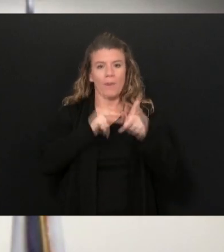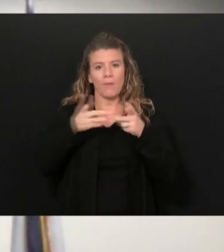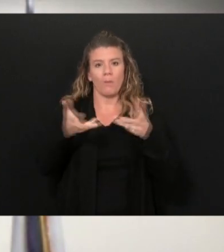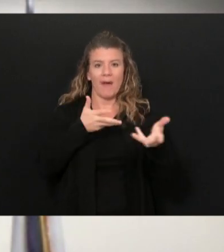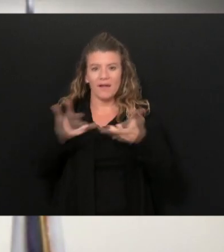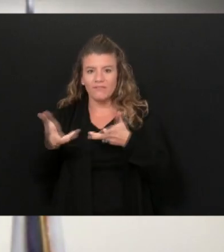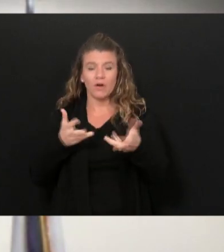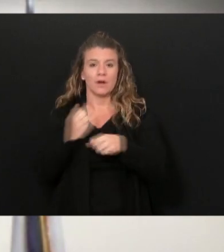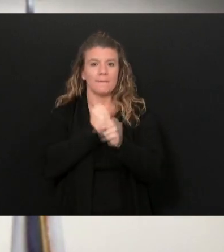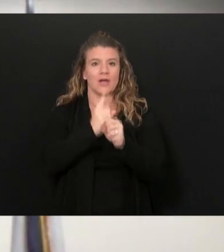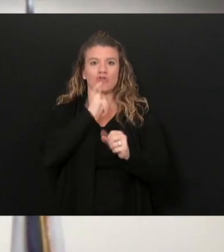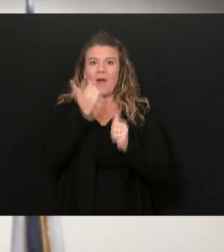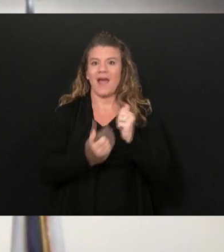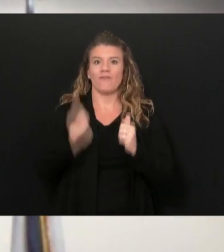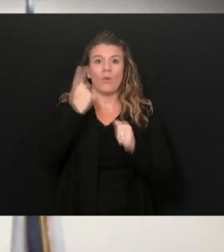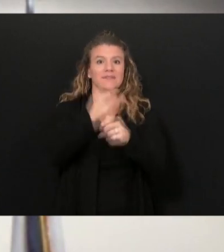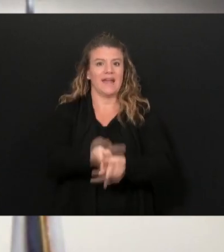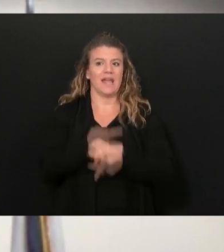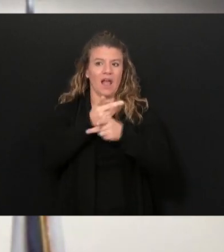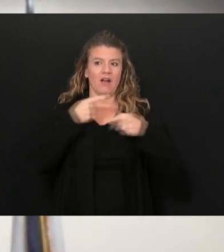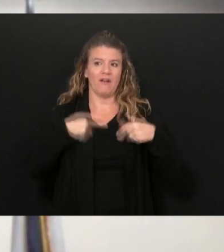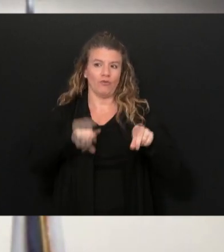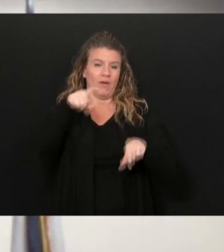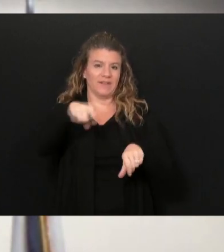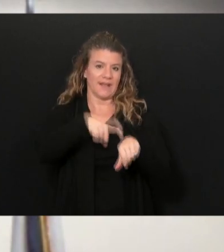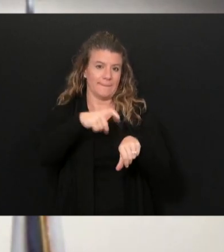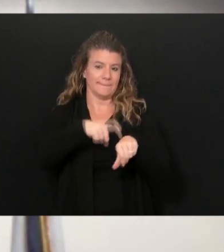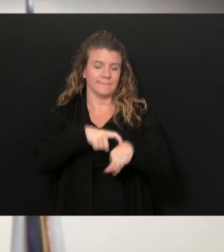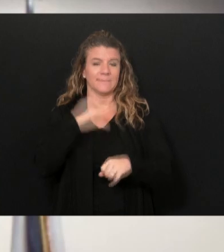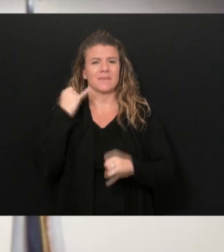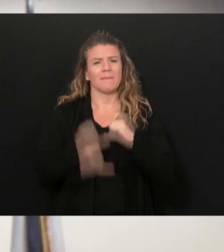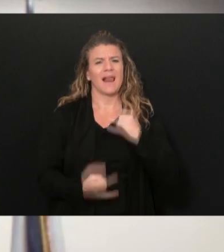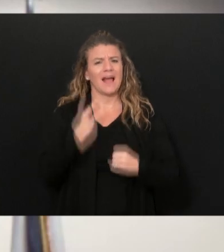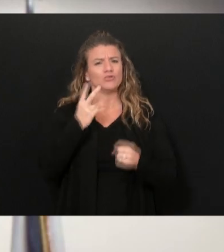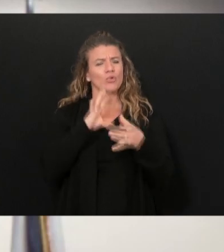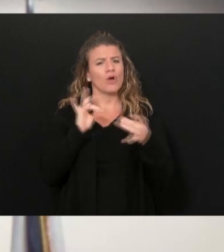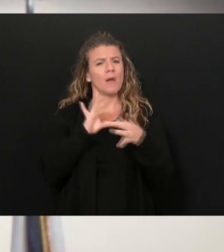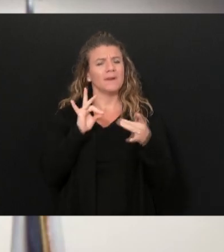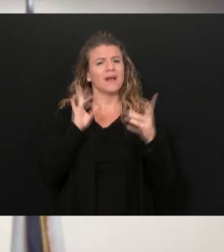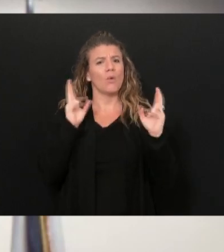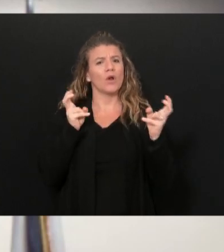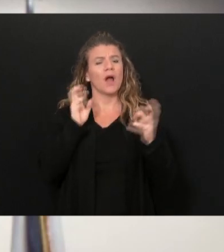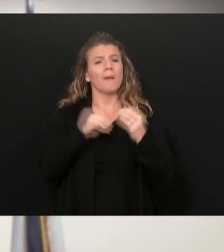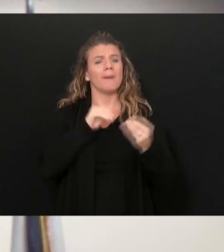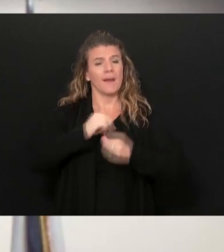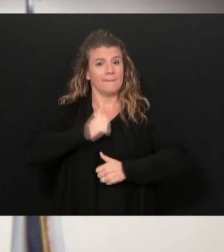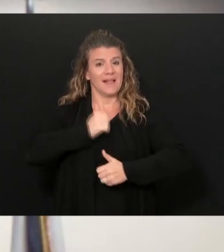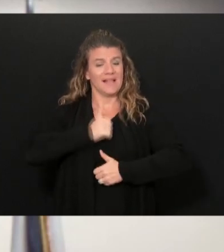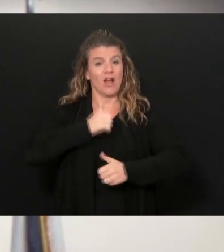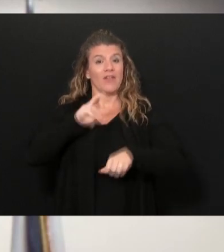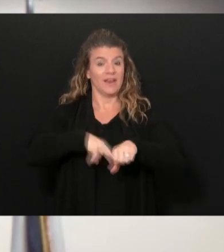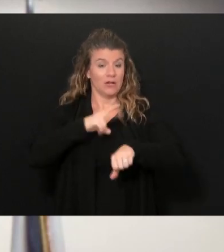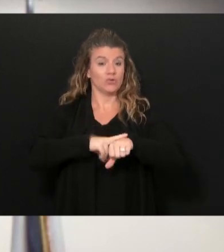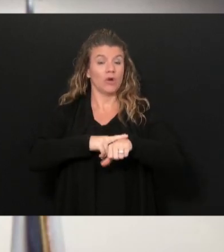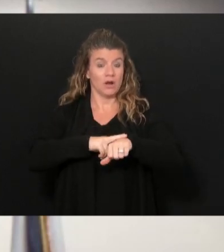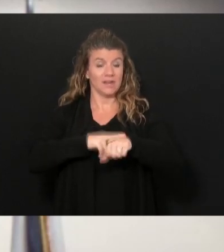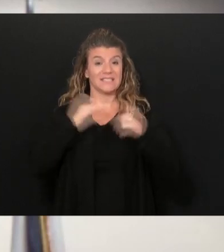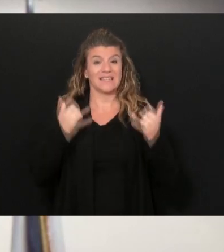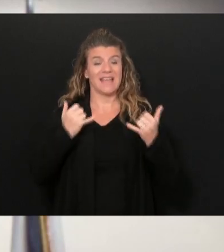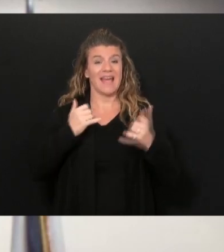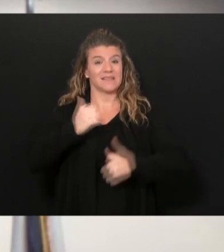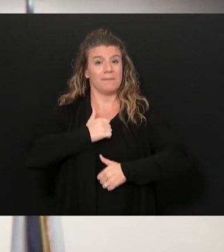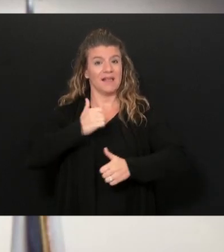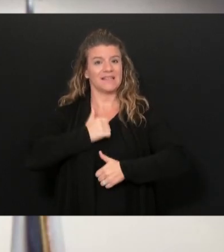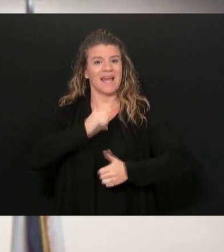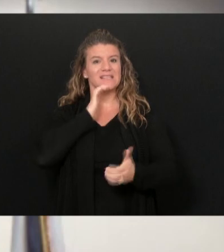they're taken care of during this difficult time. Last two things I'd like to highlight relate to the military and the National Guard. Today is